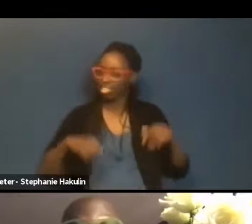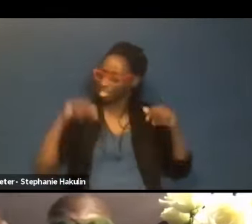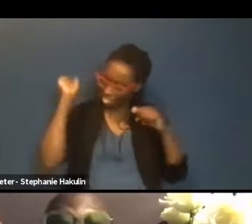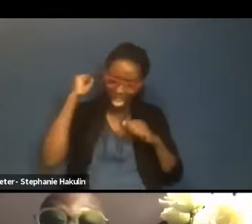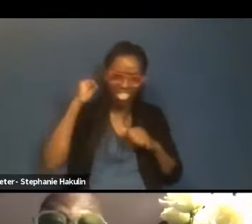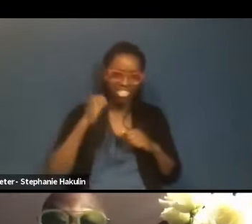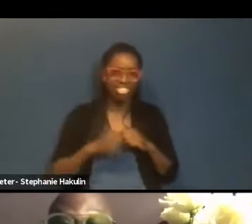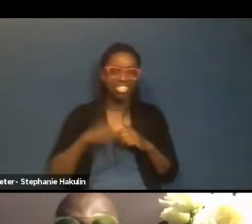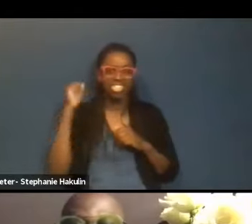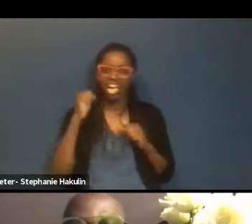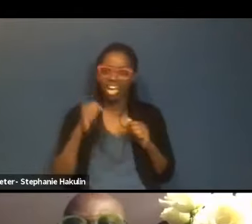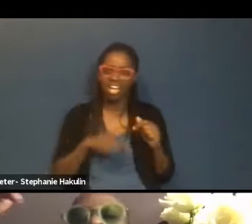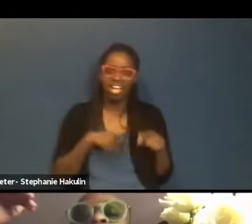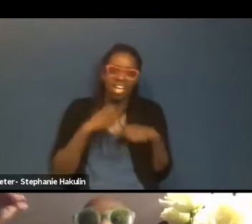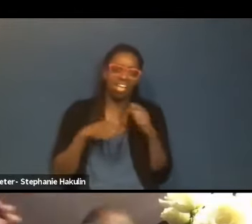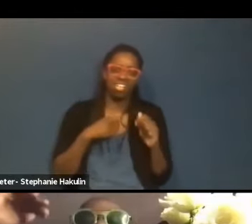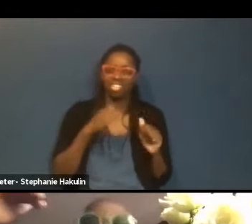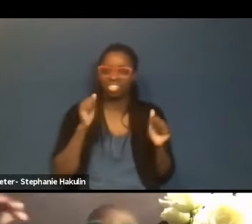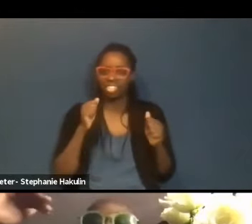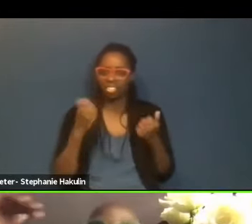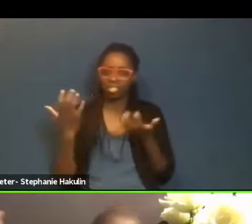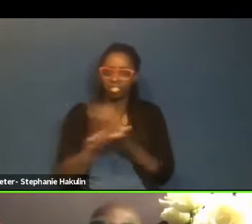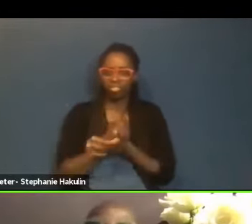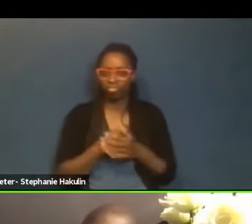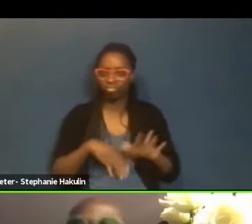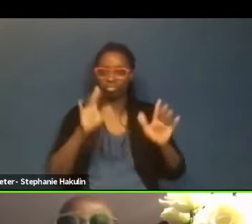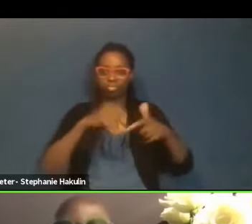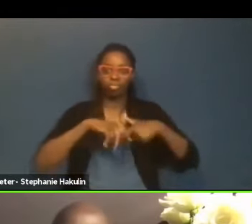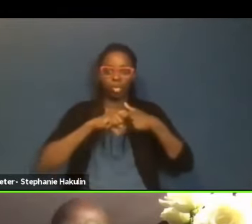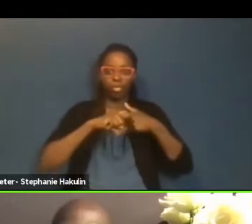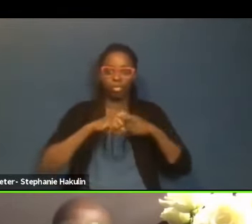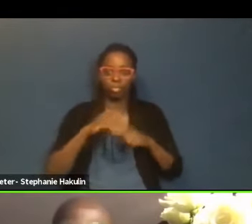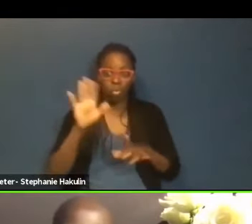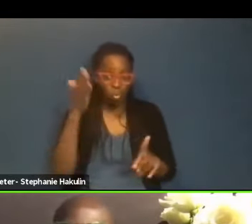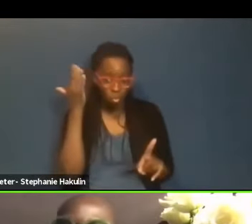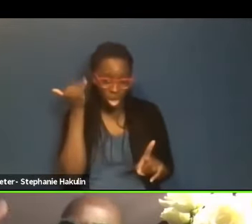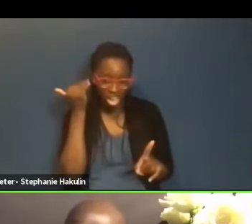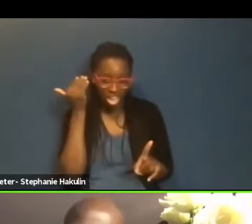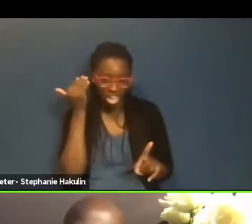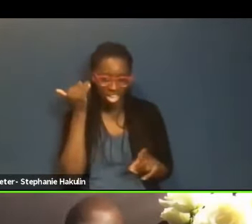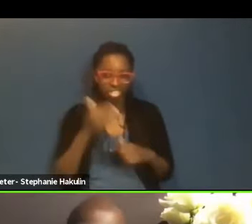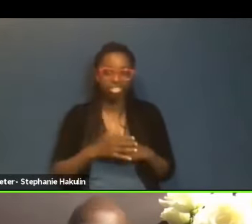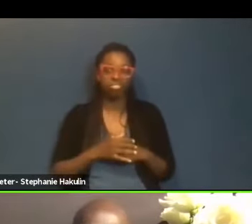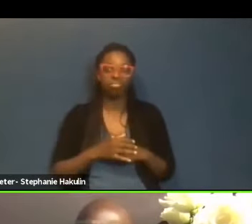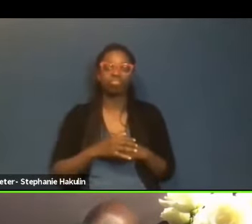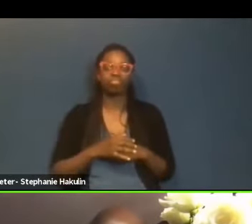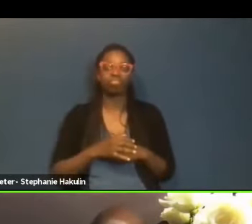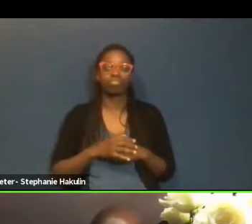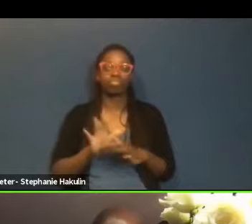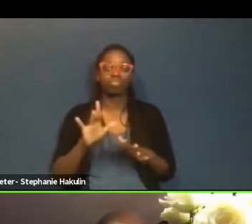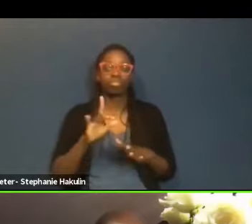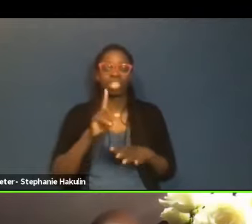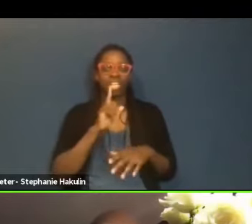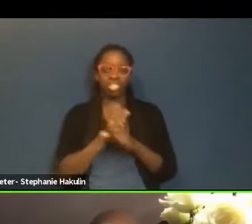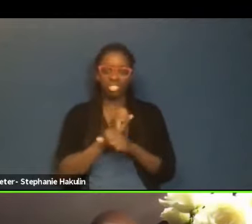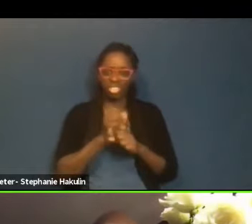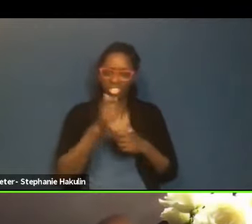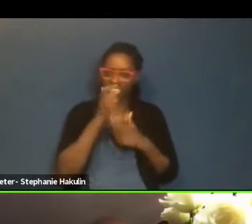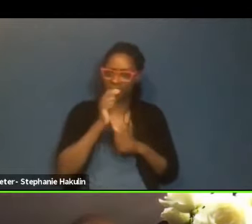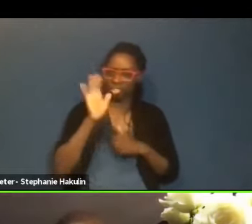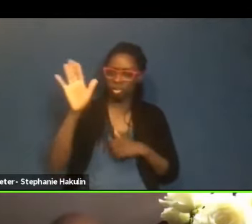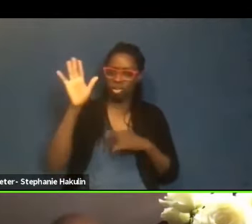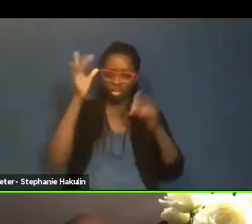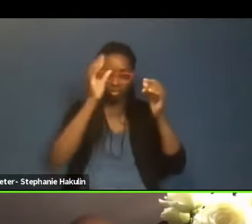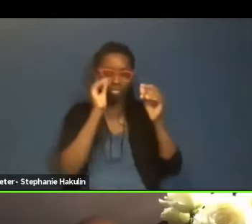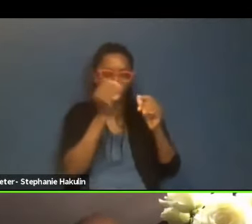We got to. I really want to stop because I'm really, really, really feeling your headpiece right now. And thank I kind of want to stop. You. Yeah, man, I'm really feeling that. I